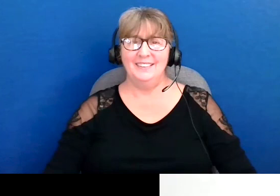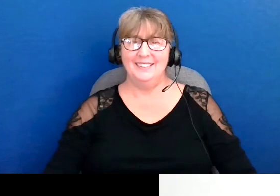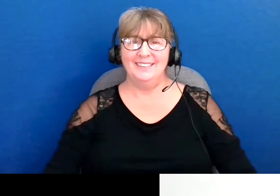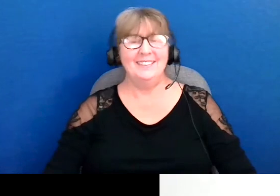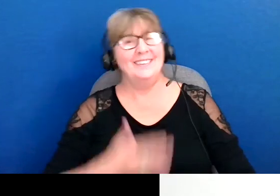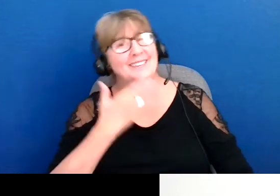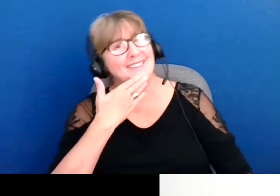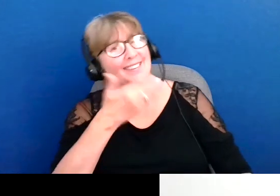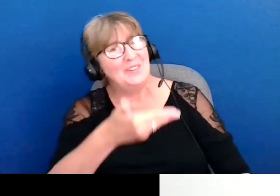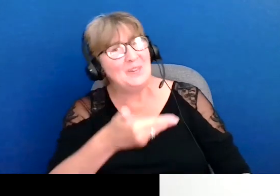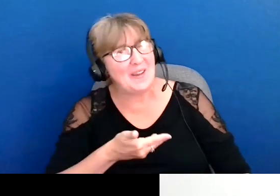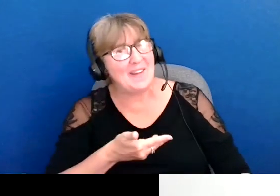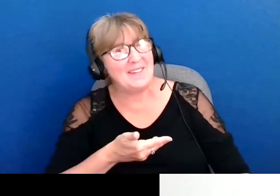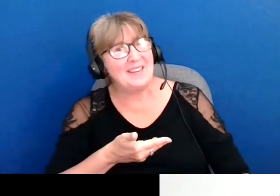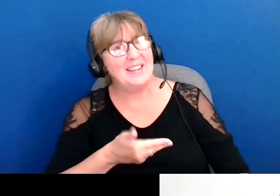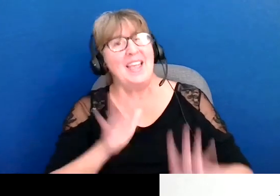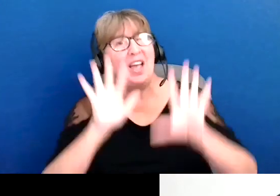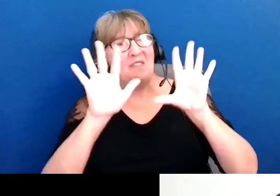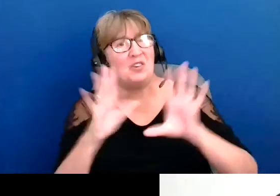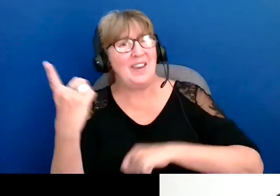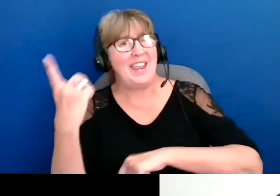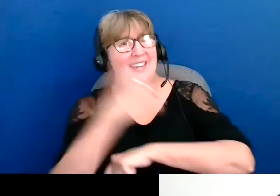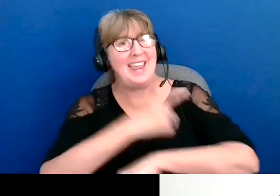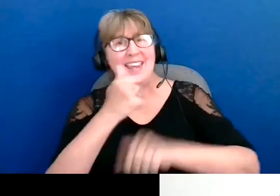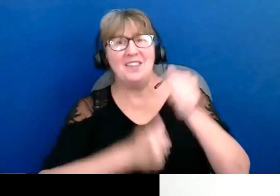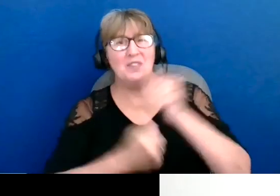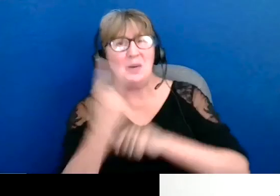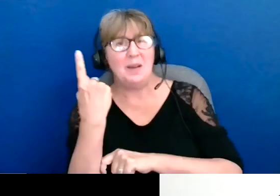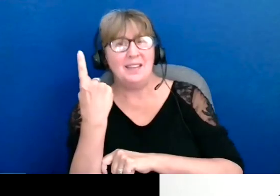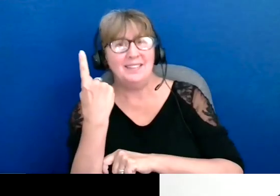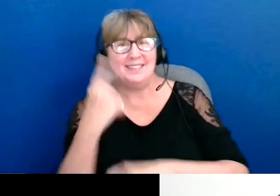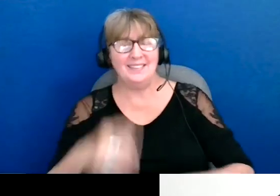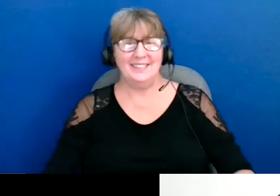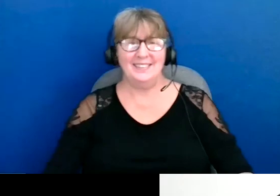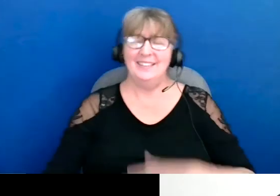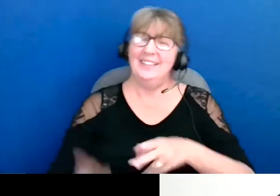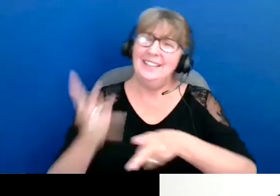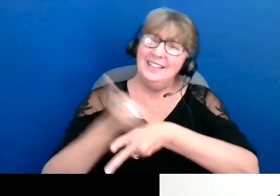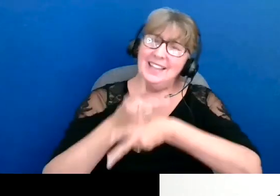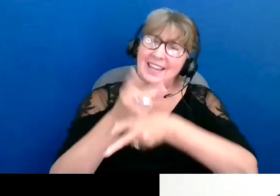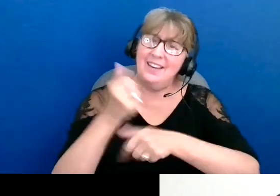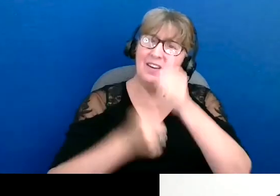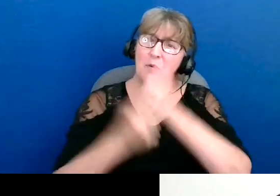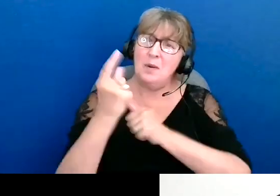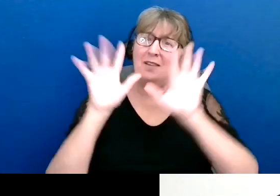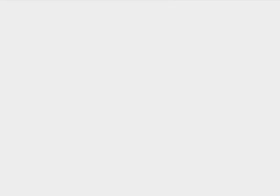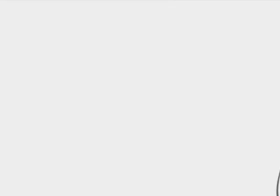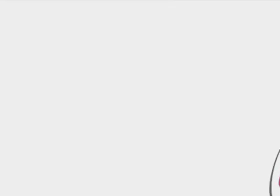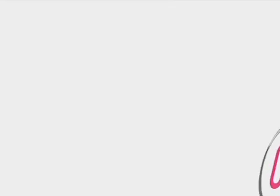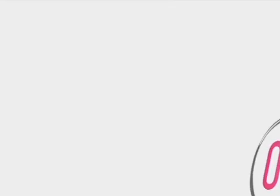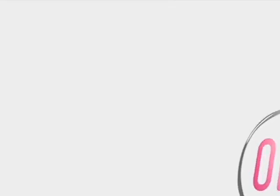You're very welcome. Have a great day, everyone. Take care, everyone. Have a good weekend.